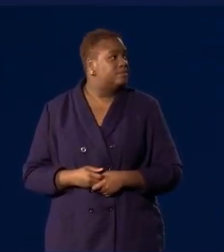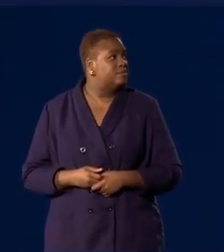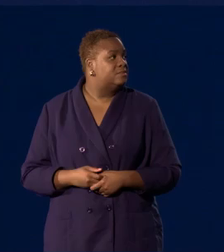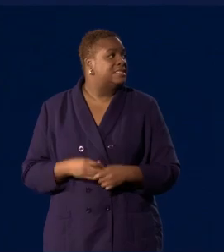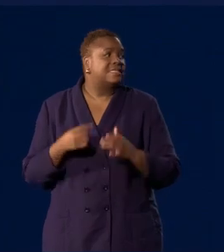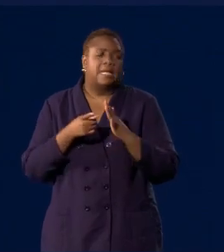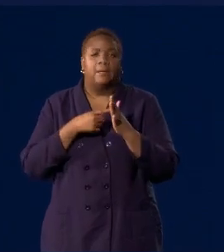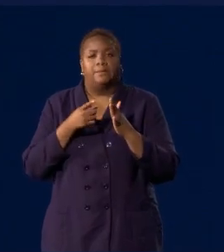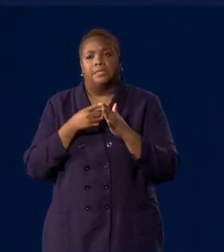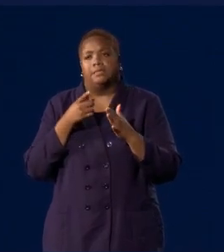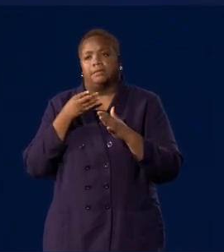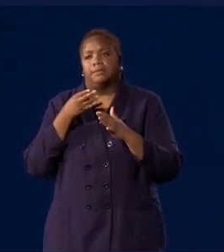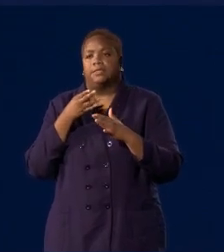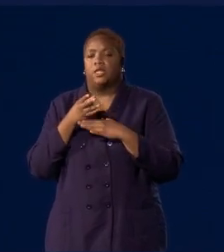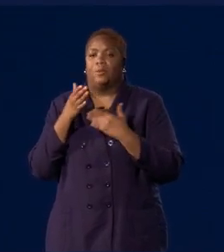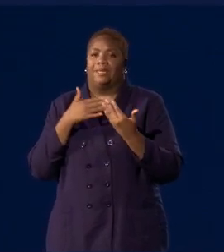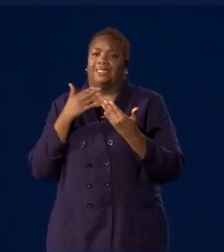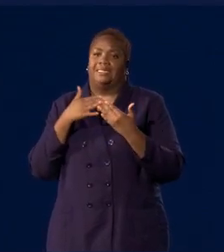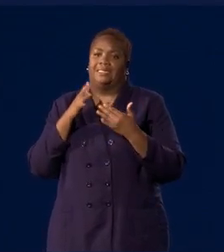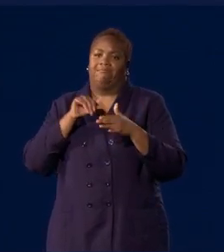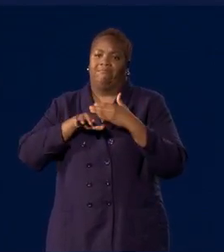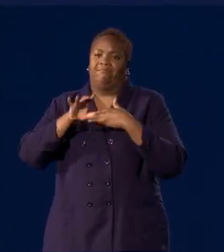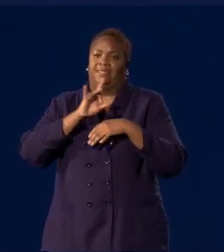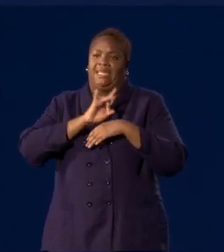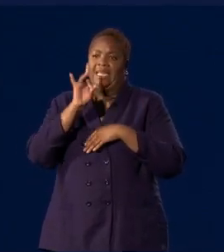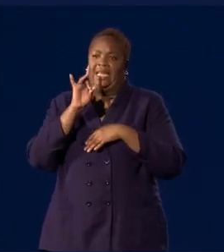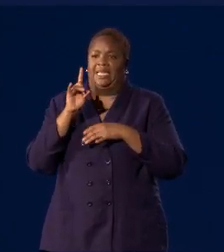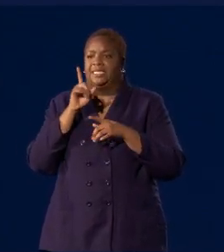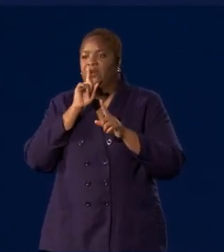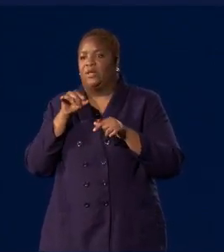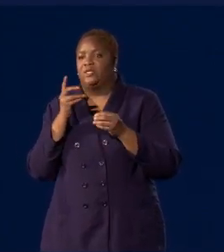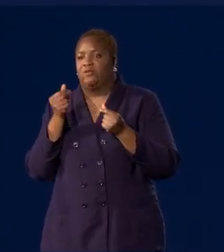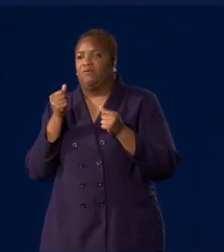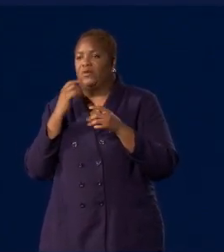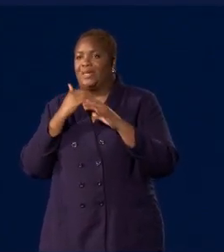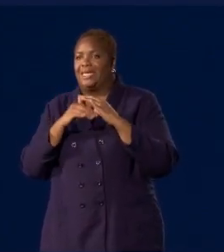little too easy to jump into the office at 8 p.m. to answer a couple more emails, but that